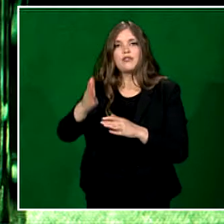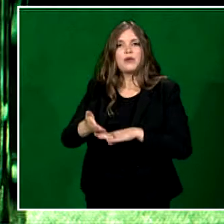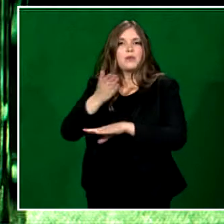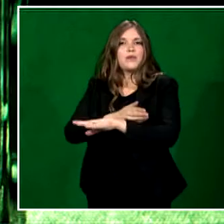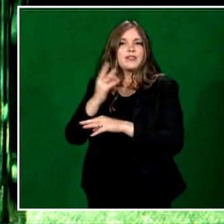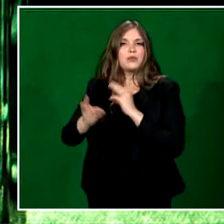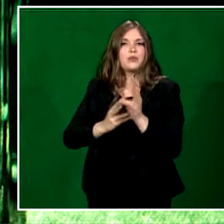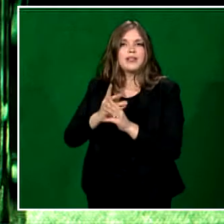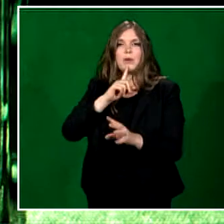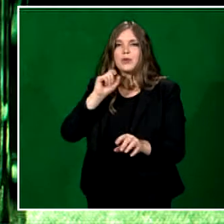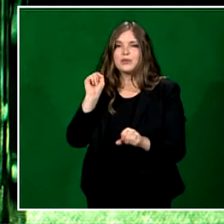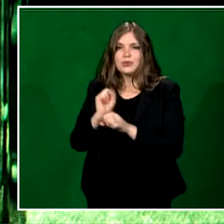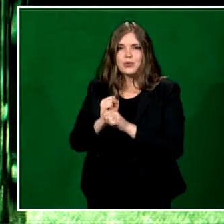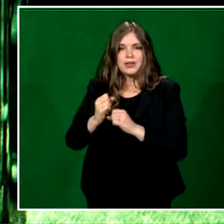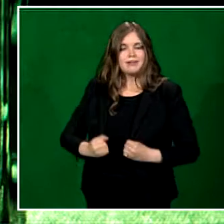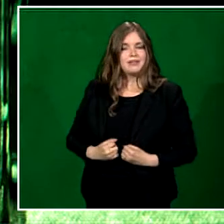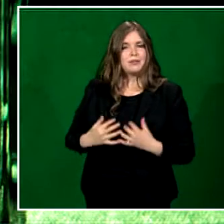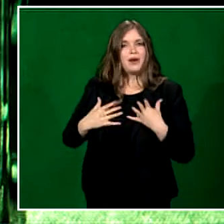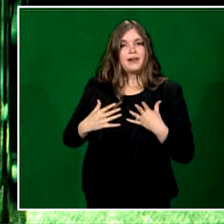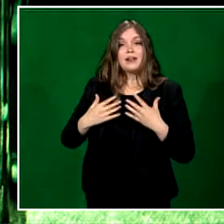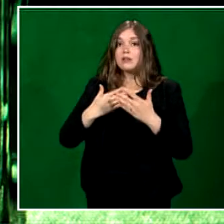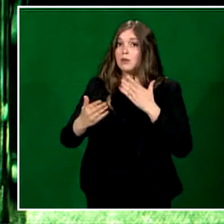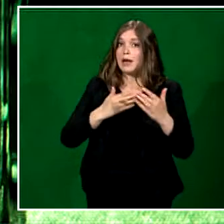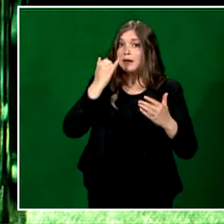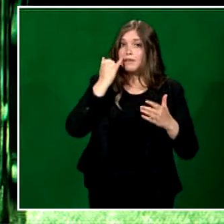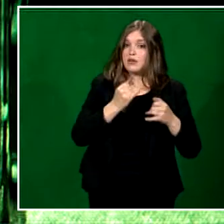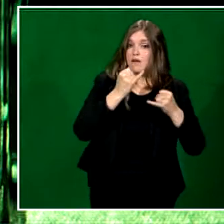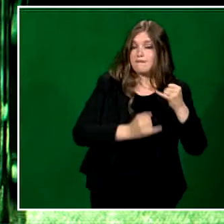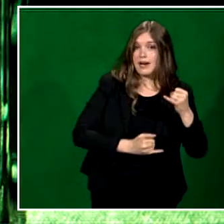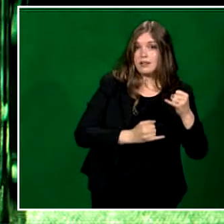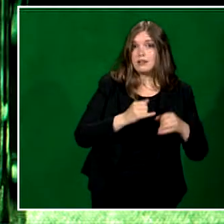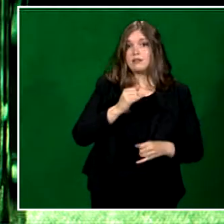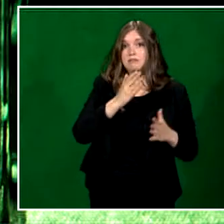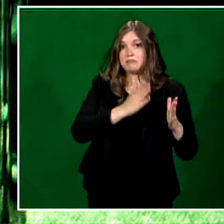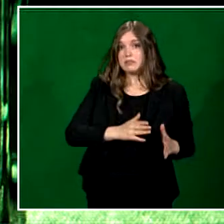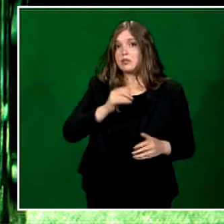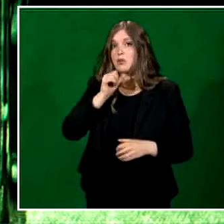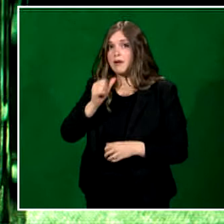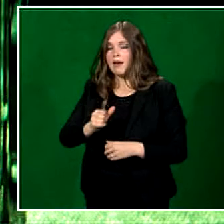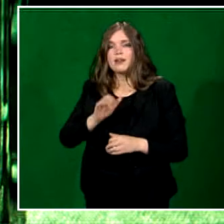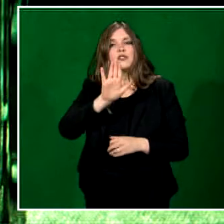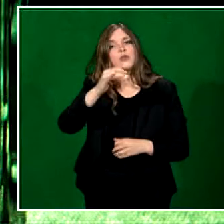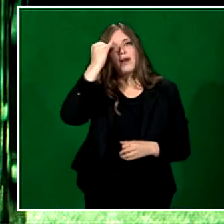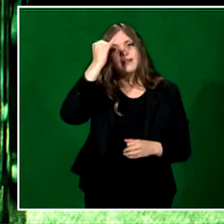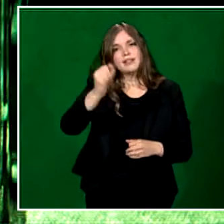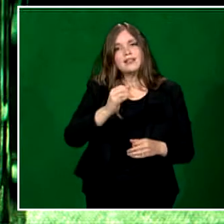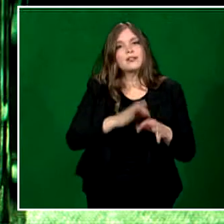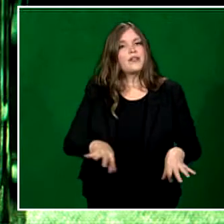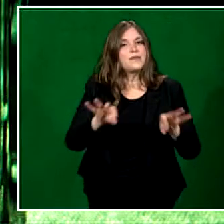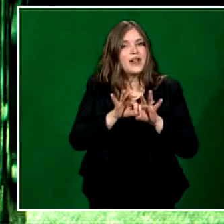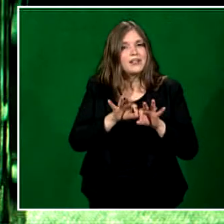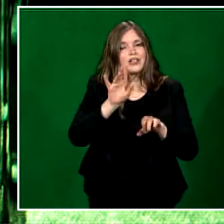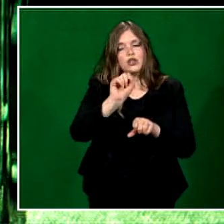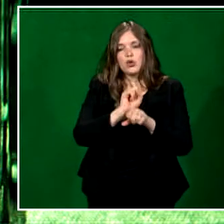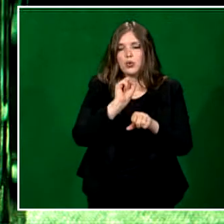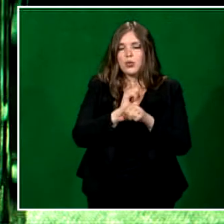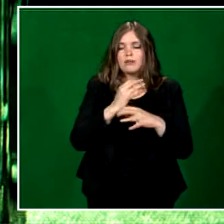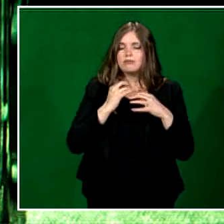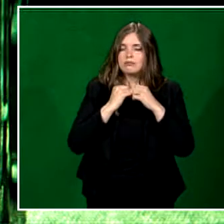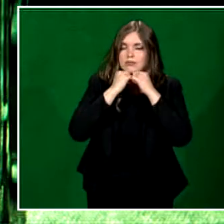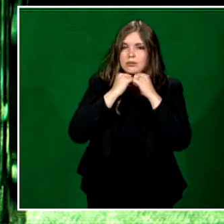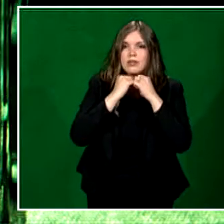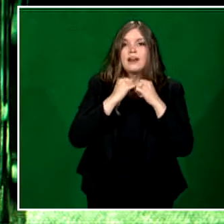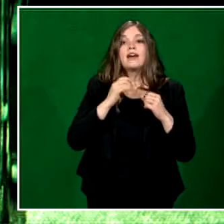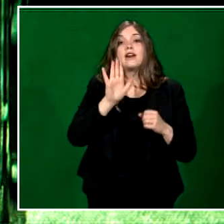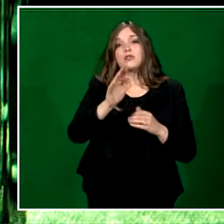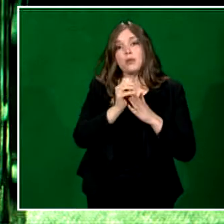inspiring. And no matter if you're a finalist or not, your ideas are valid, your work is important, and the